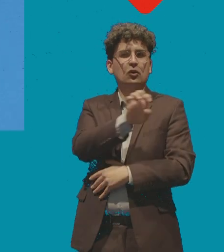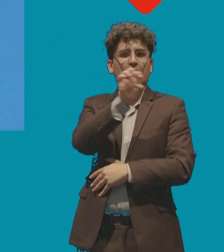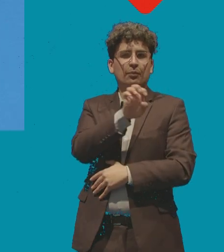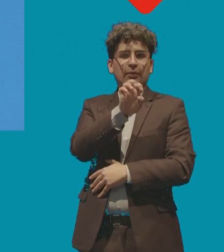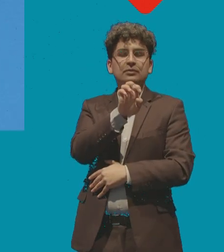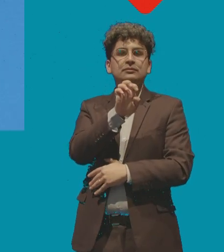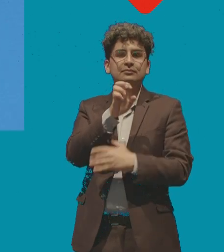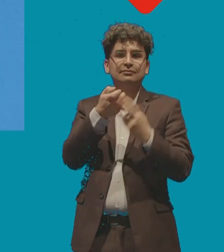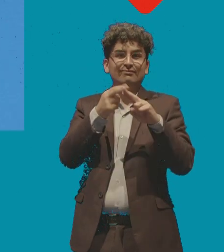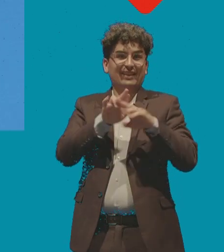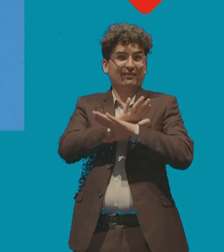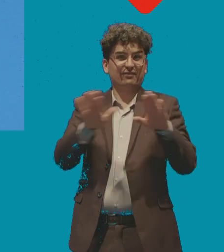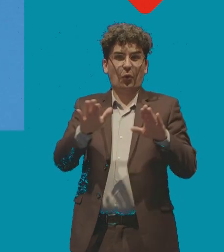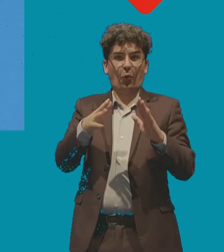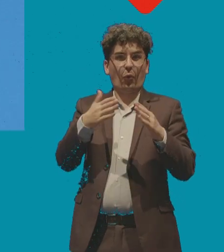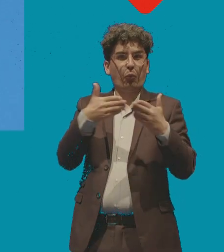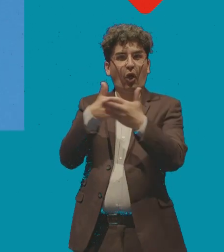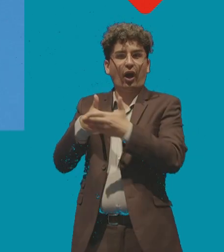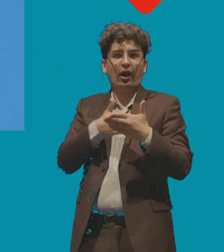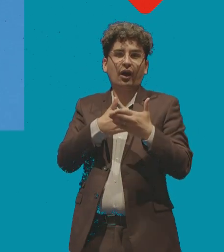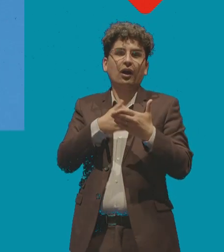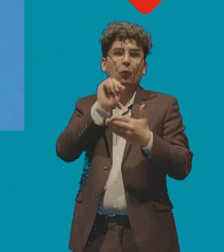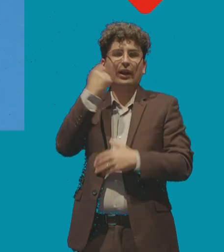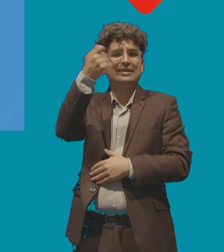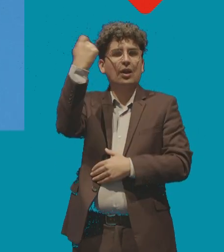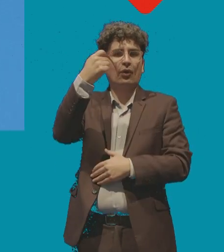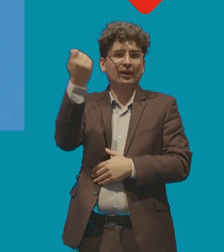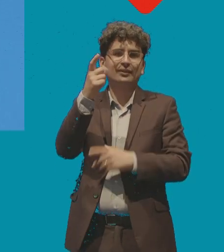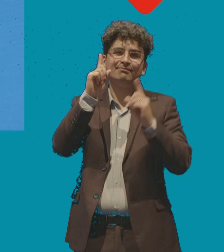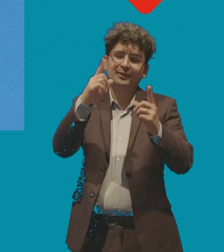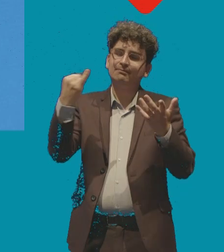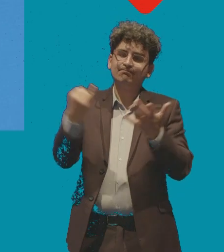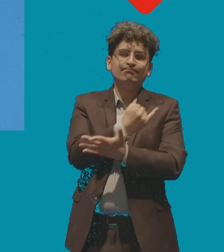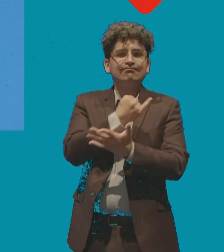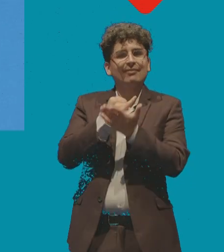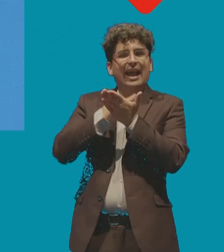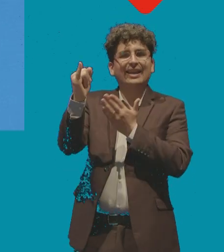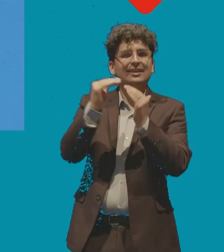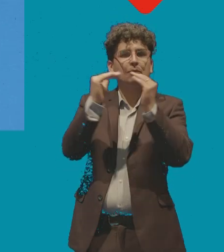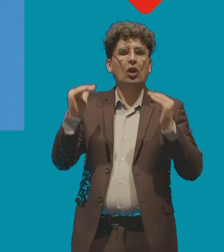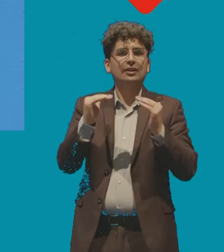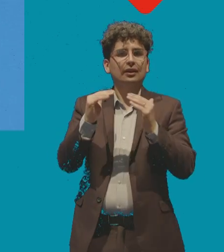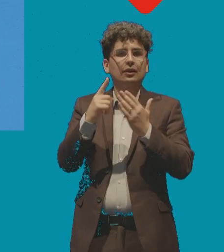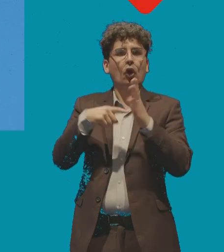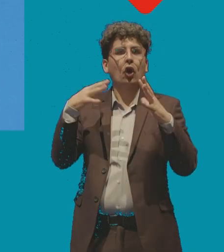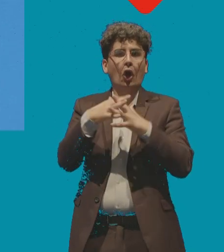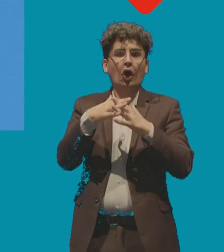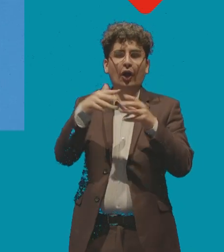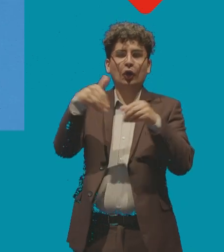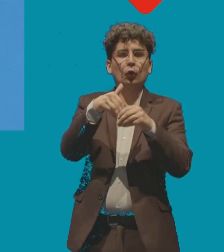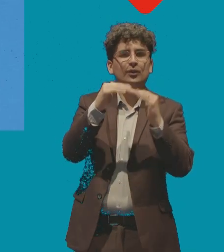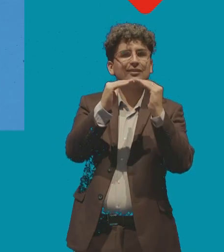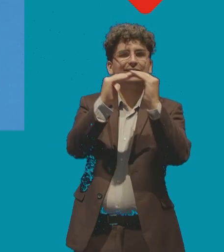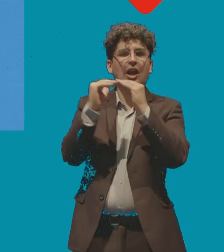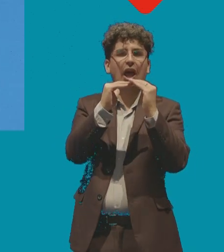would be celebrating this national ballot result as an important victory. But the anti-democratic laws, including the turnout thresholds, are